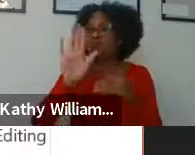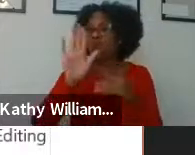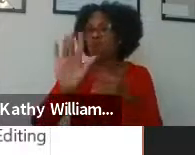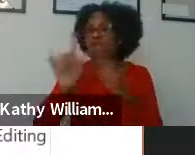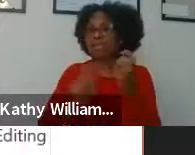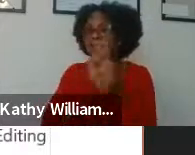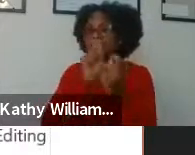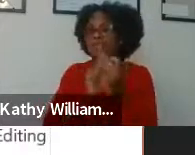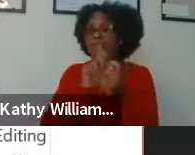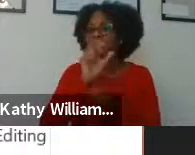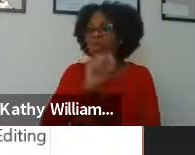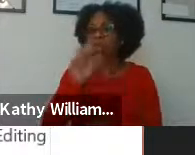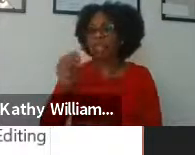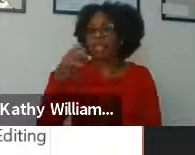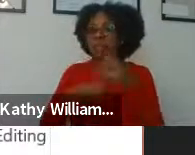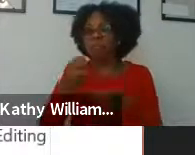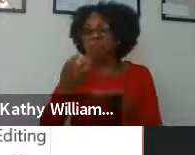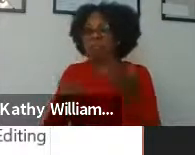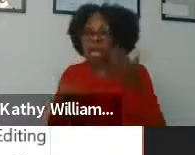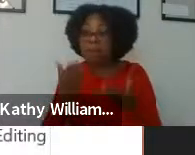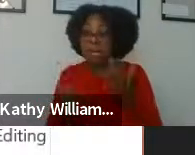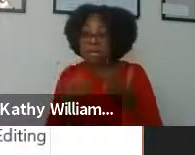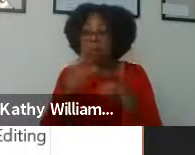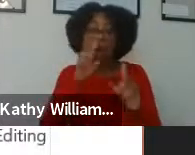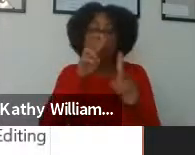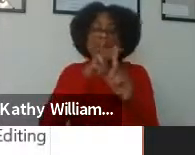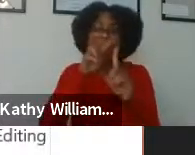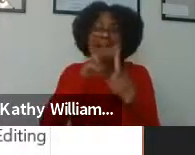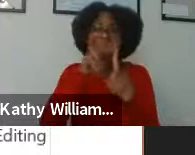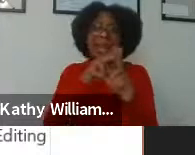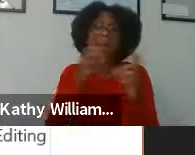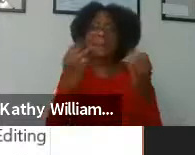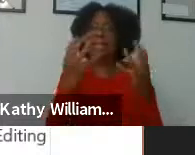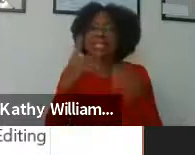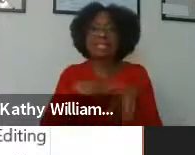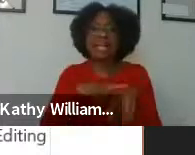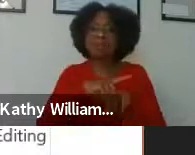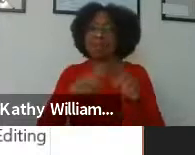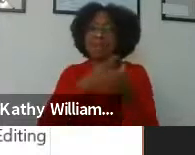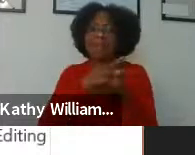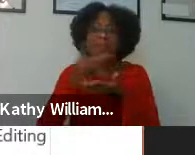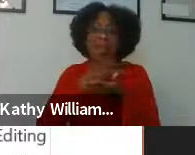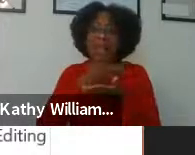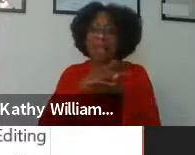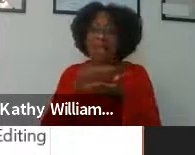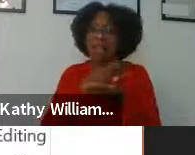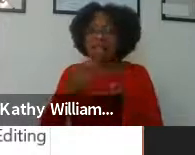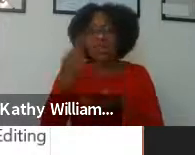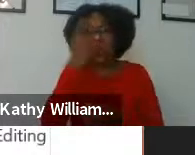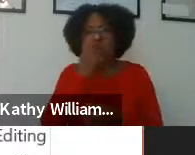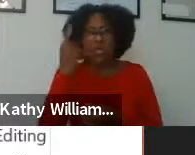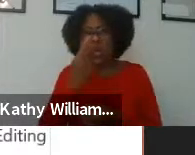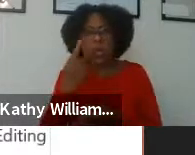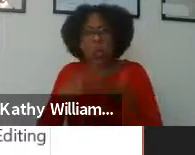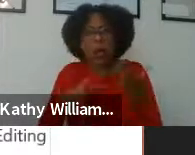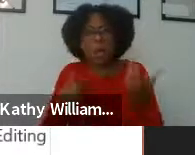issue. Perhaps you've applied many, many times and never been successful, and you're wondering what you're doing wrong. Or